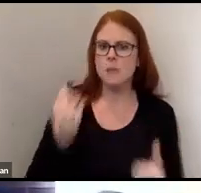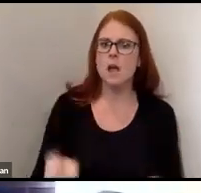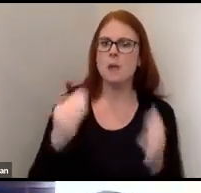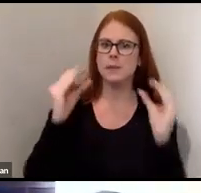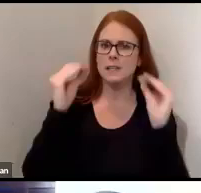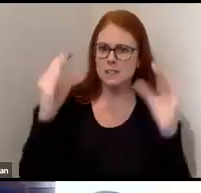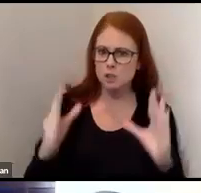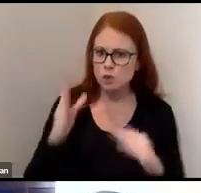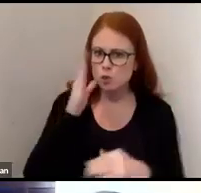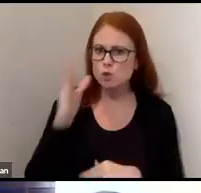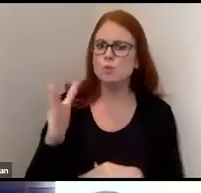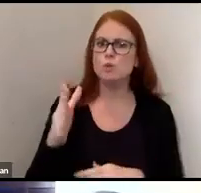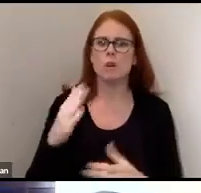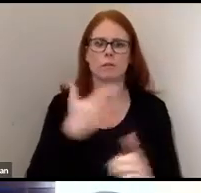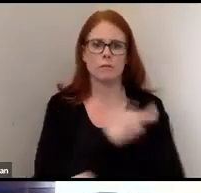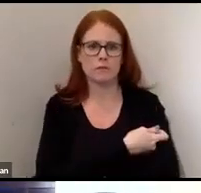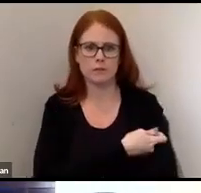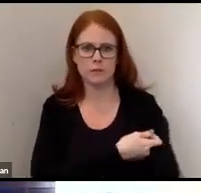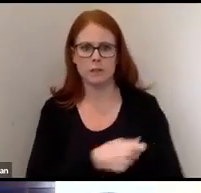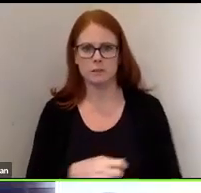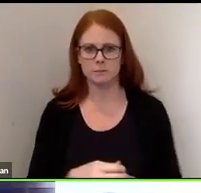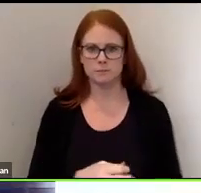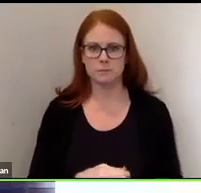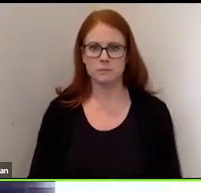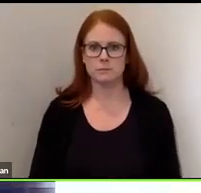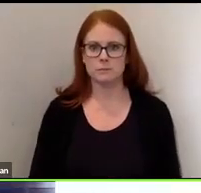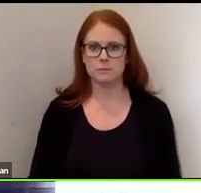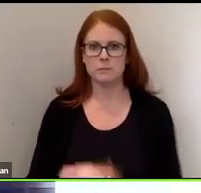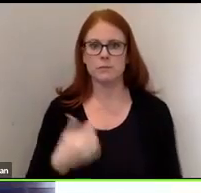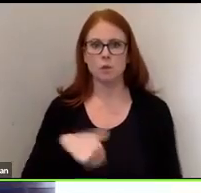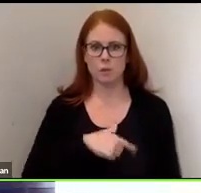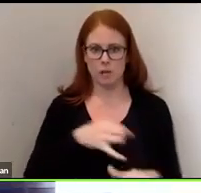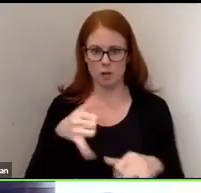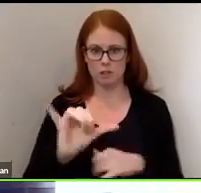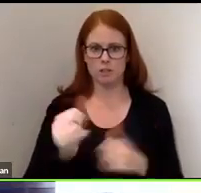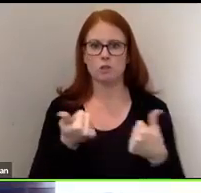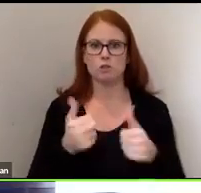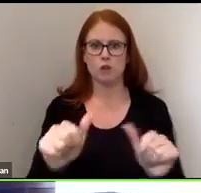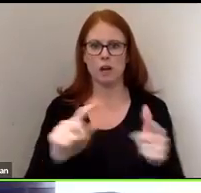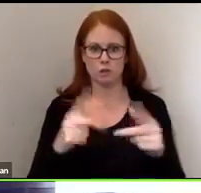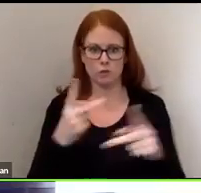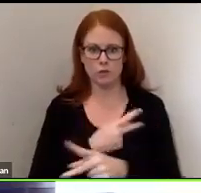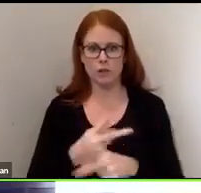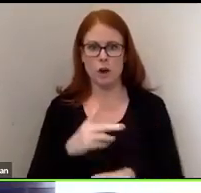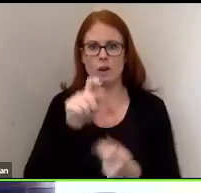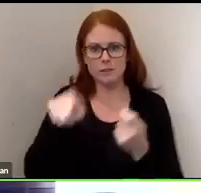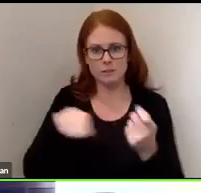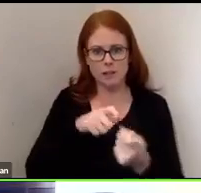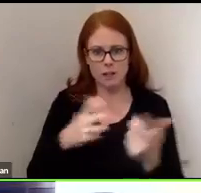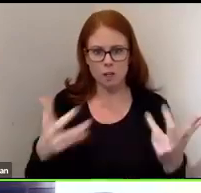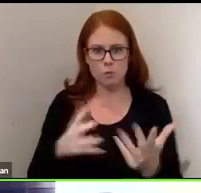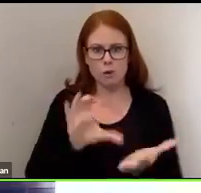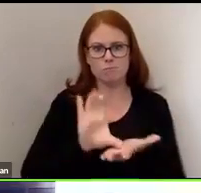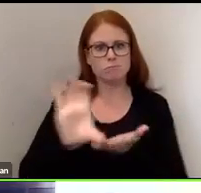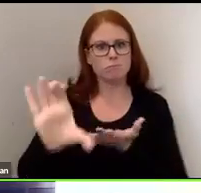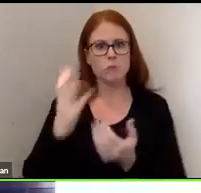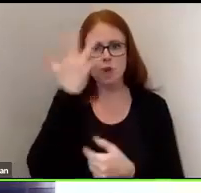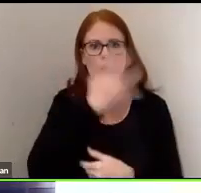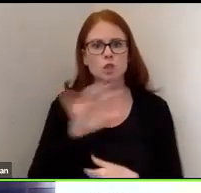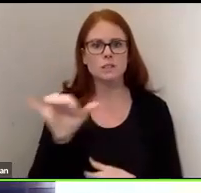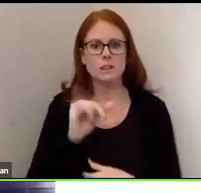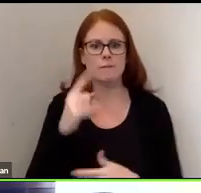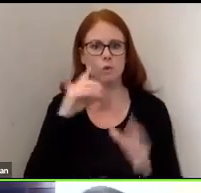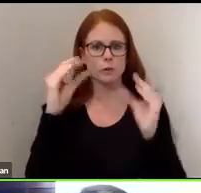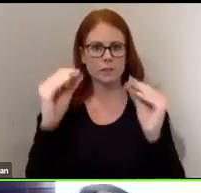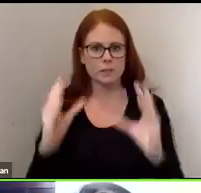will get vaccinated next week. So we are still trying to figure out exactly what that allocation looks like.